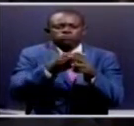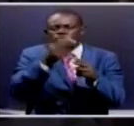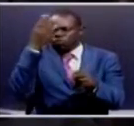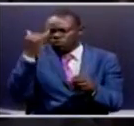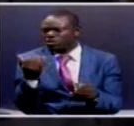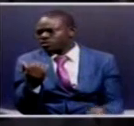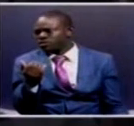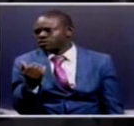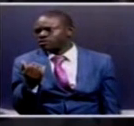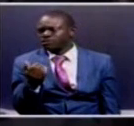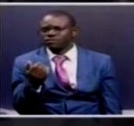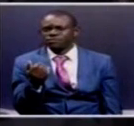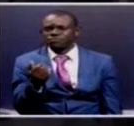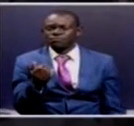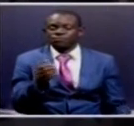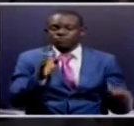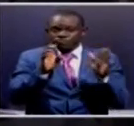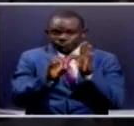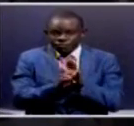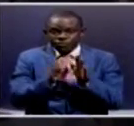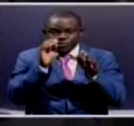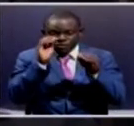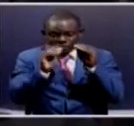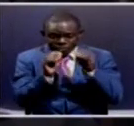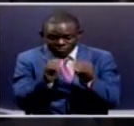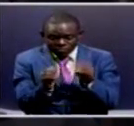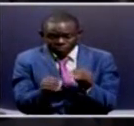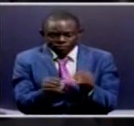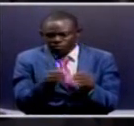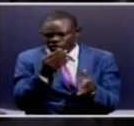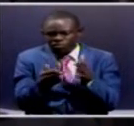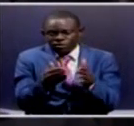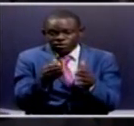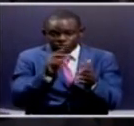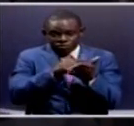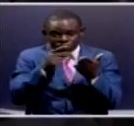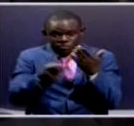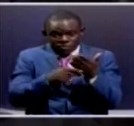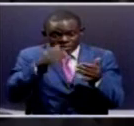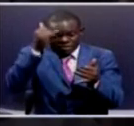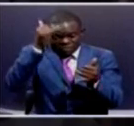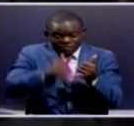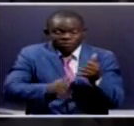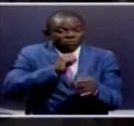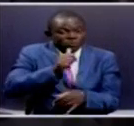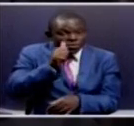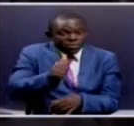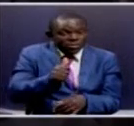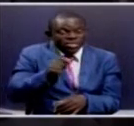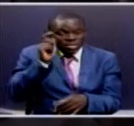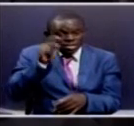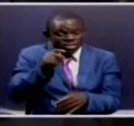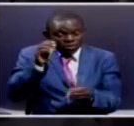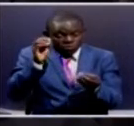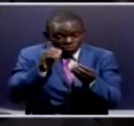be concluded in the next 2 days, then you can get back to the minister, and I'm sure the minister will reasonably say,